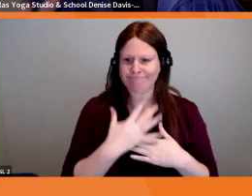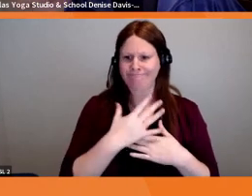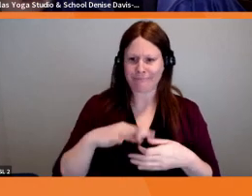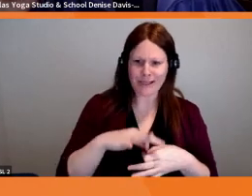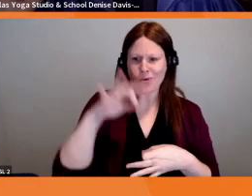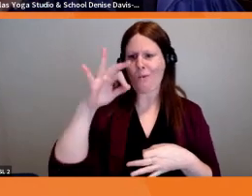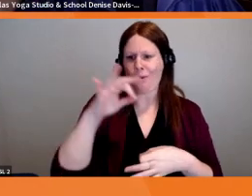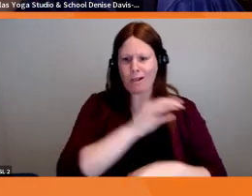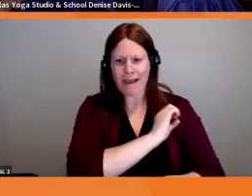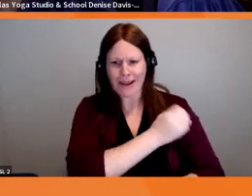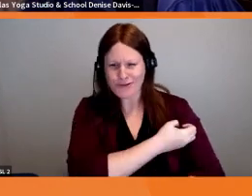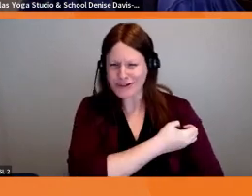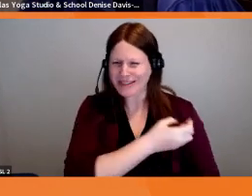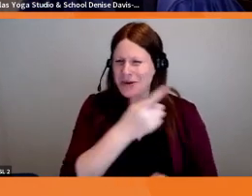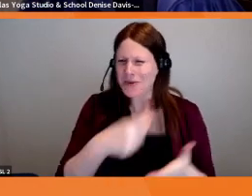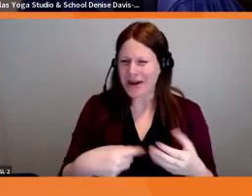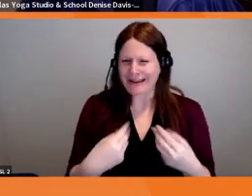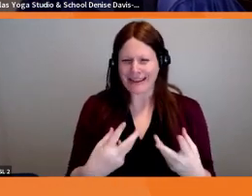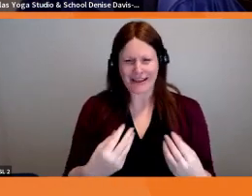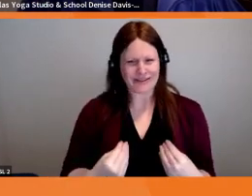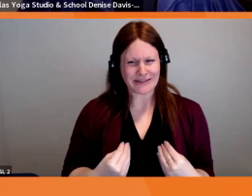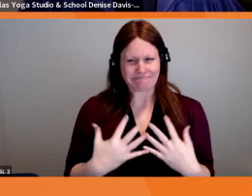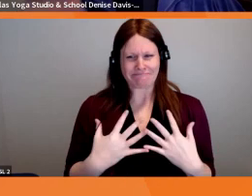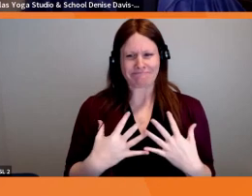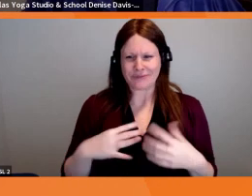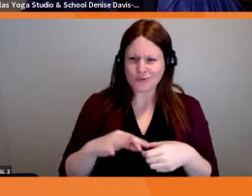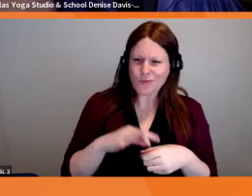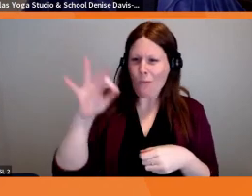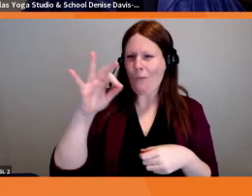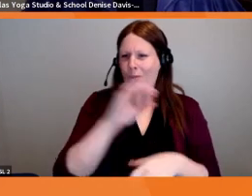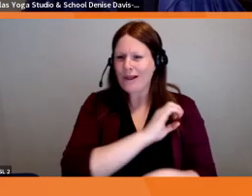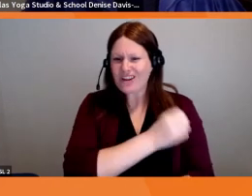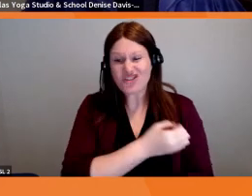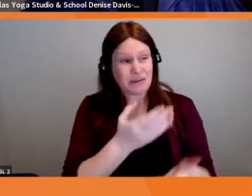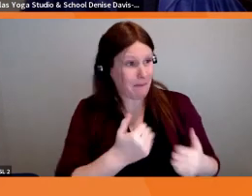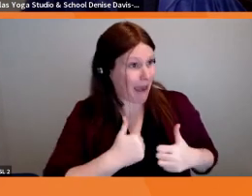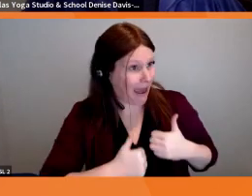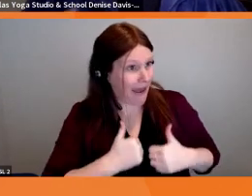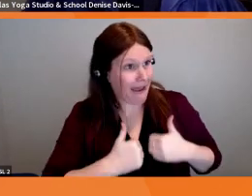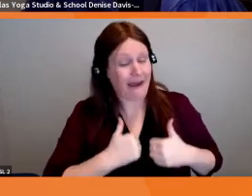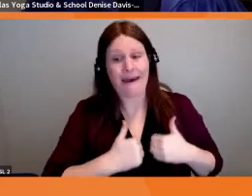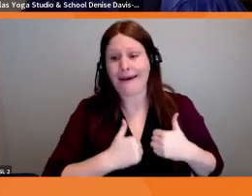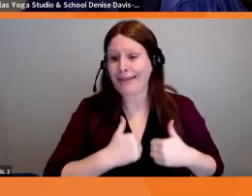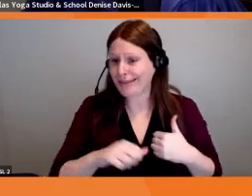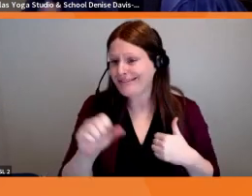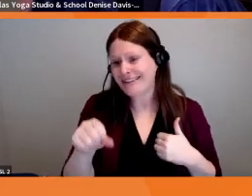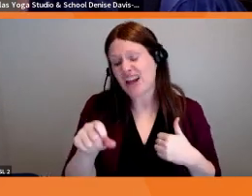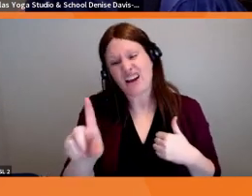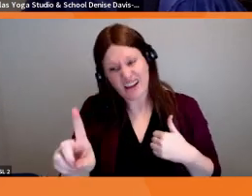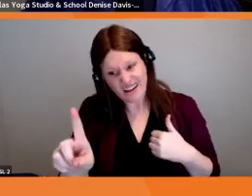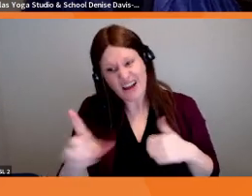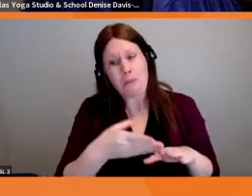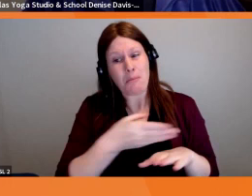what is that? What nourishes your soul and your energy? Right? Christy McDonald, a bath. Yeah, absolutely. Only you got to clean the bath first,